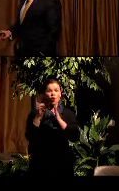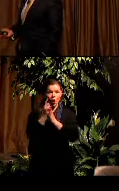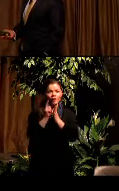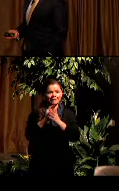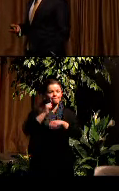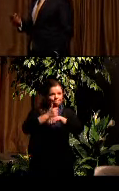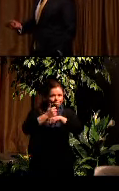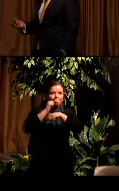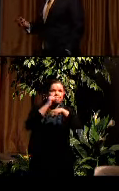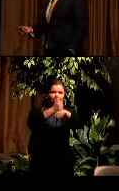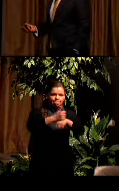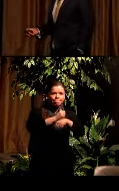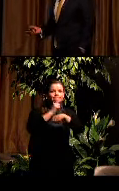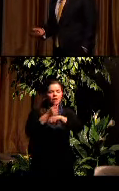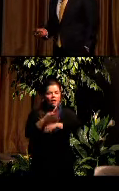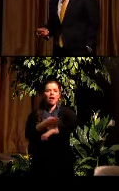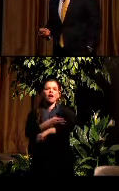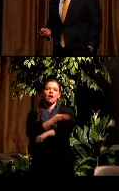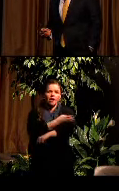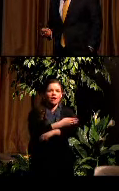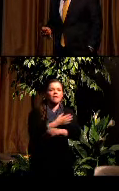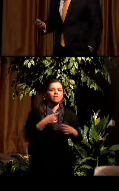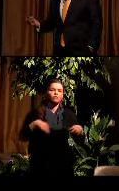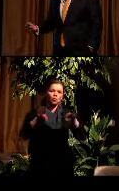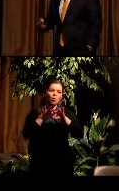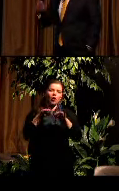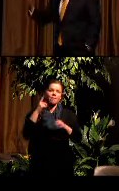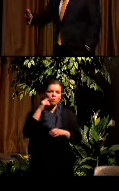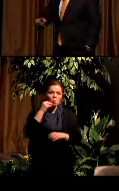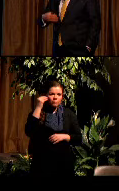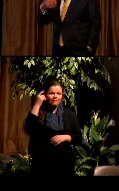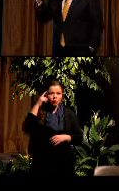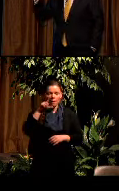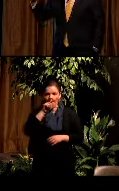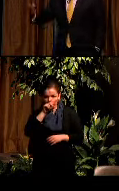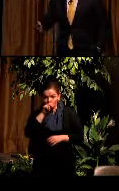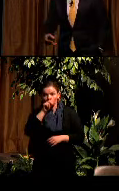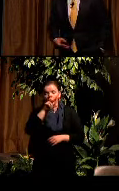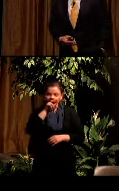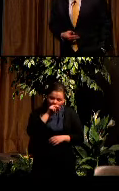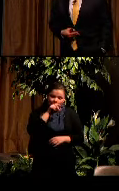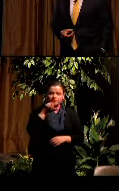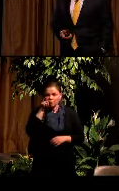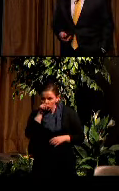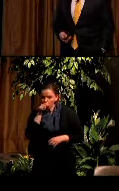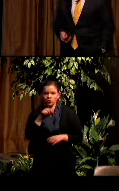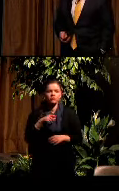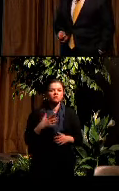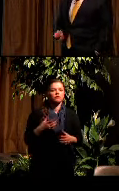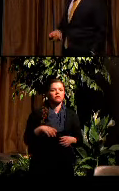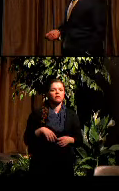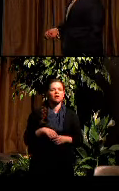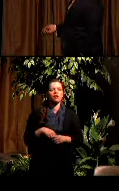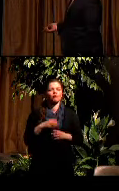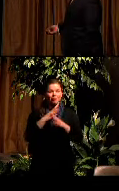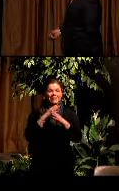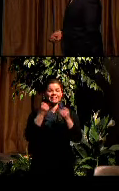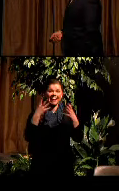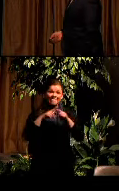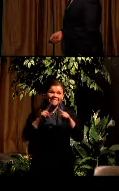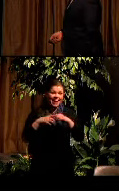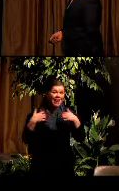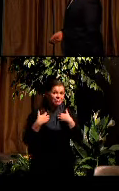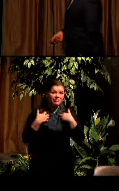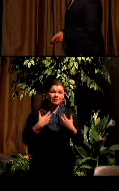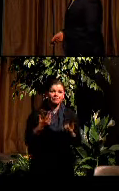20 million acres of really important habitat for ducks. And other species were protected along the way. We need to use that as